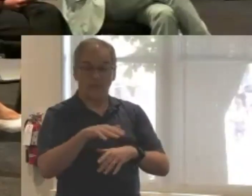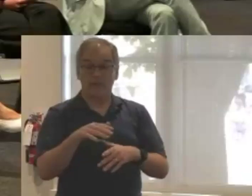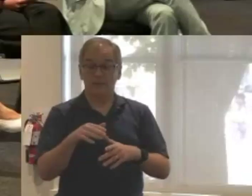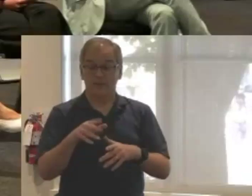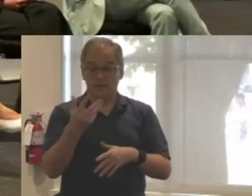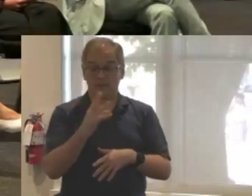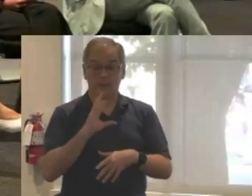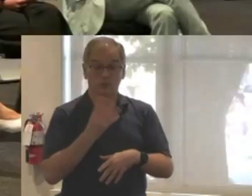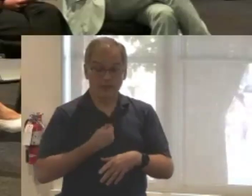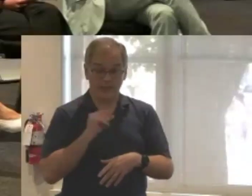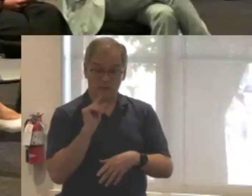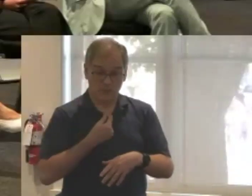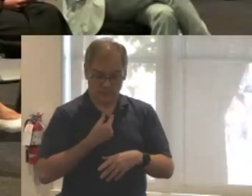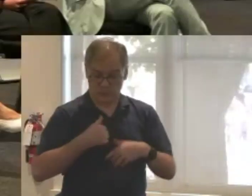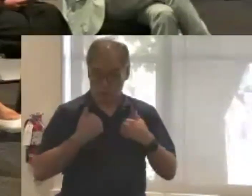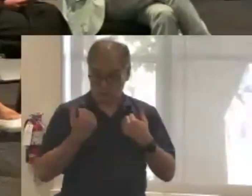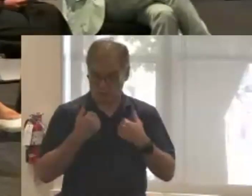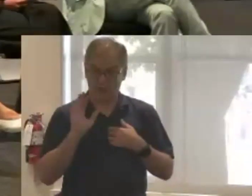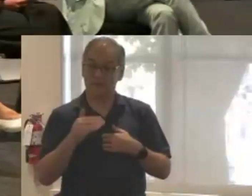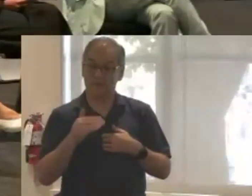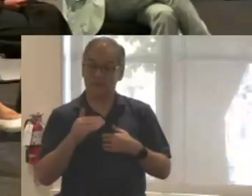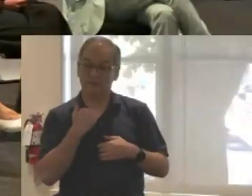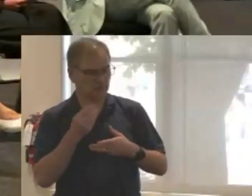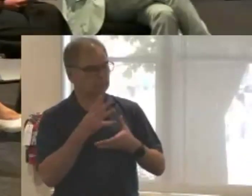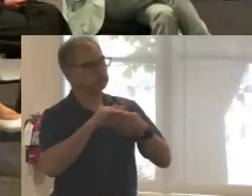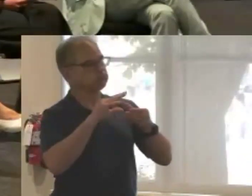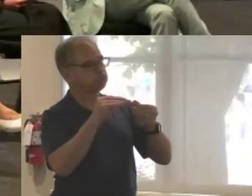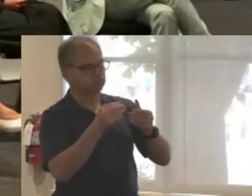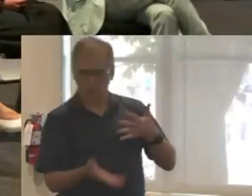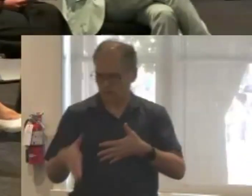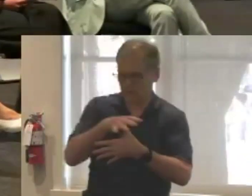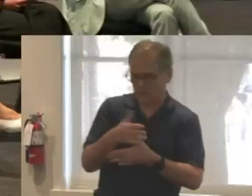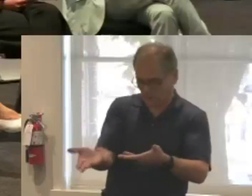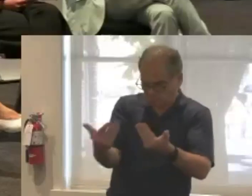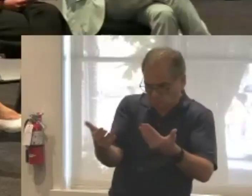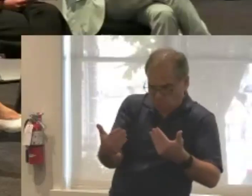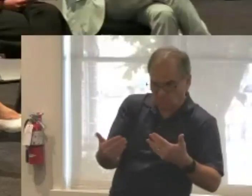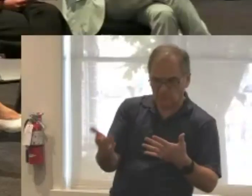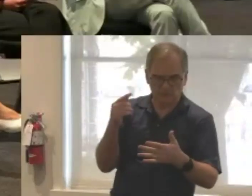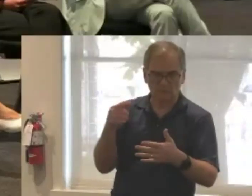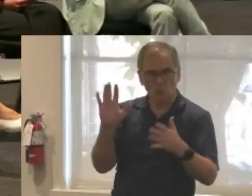can be heard in this process. And we also acknowledge, the